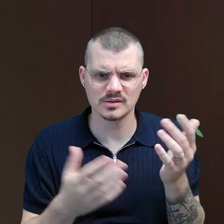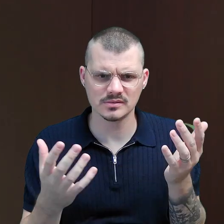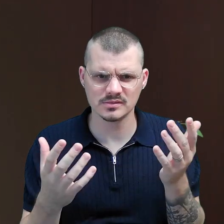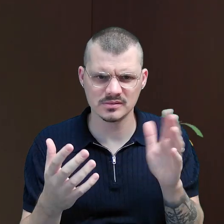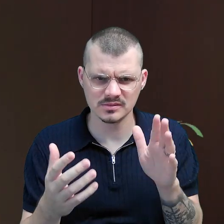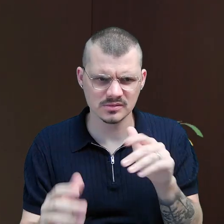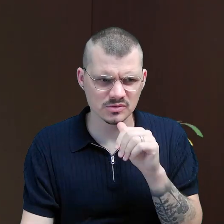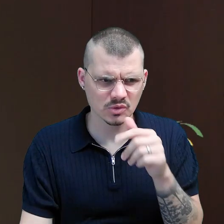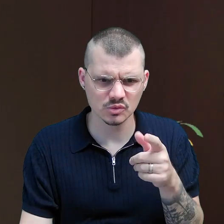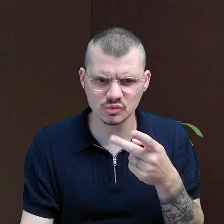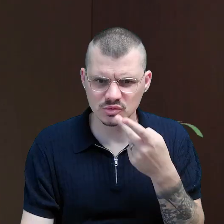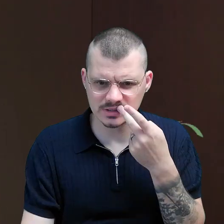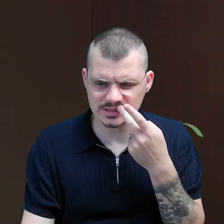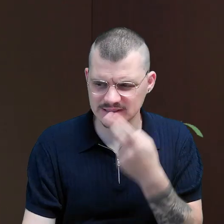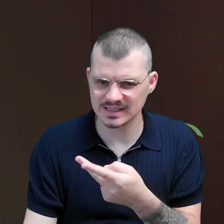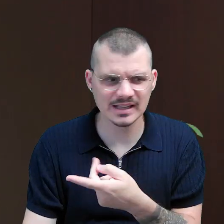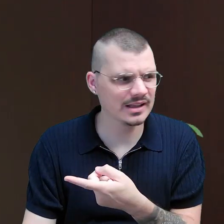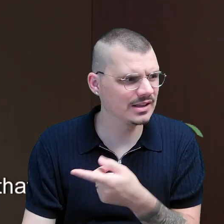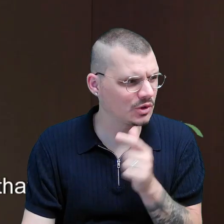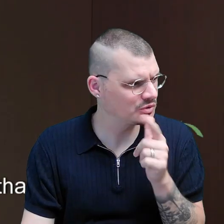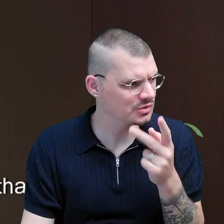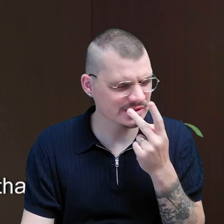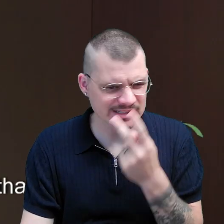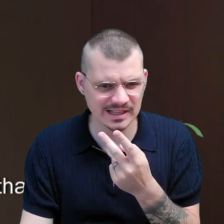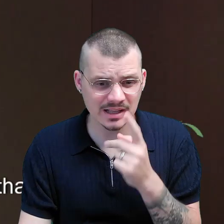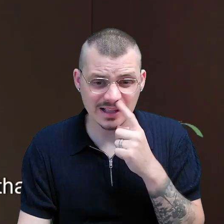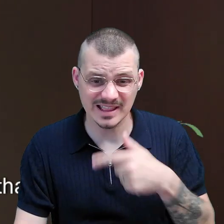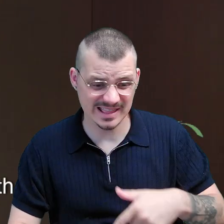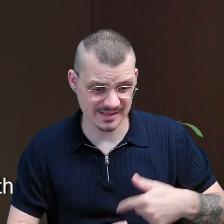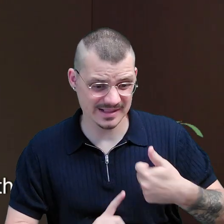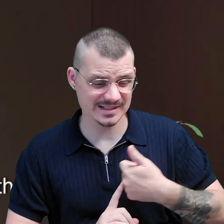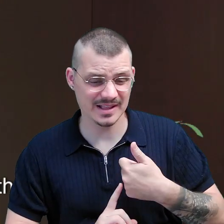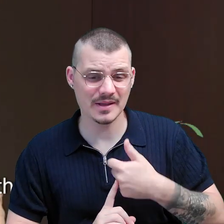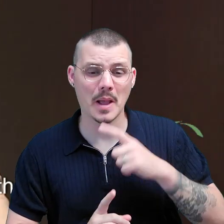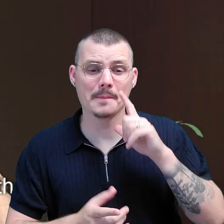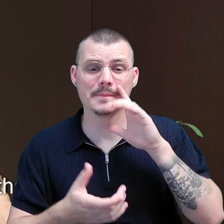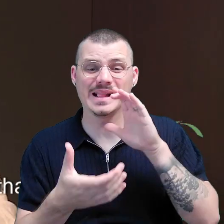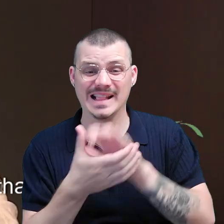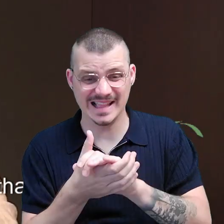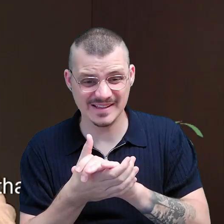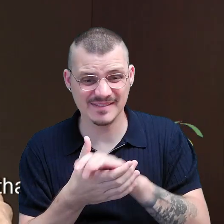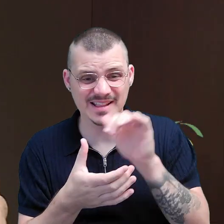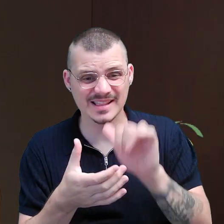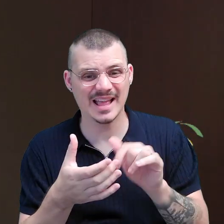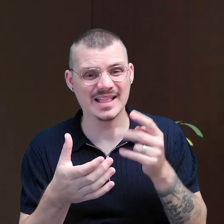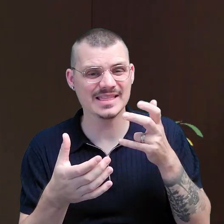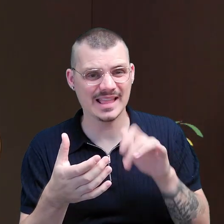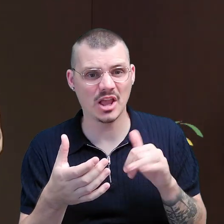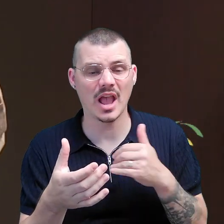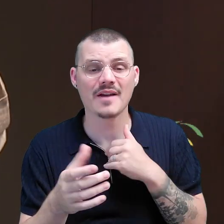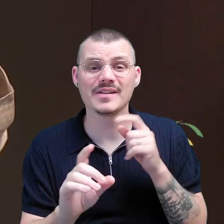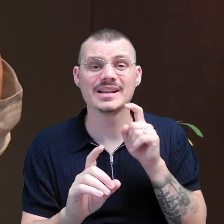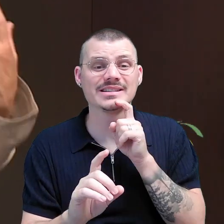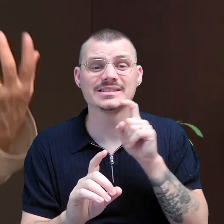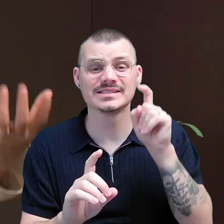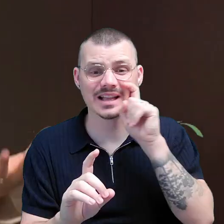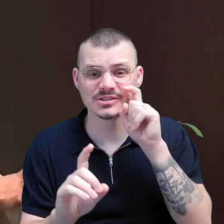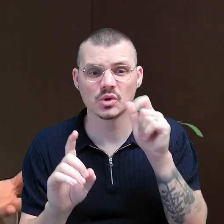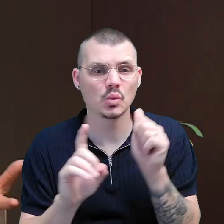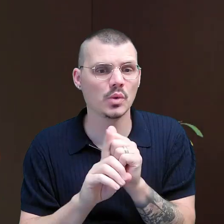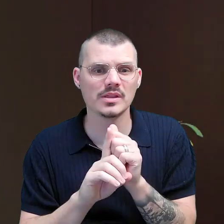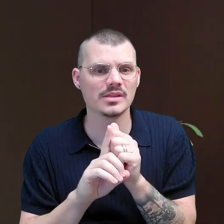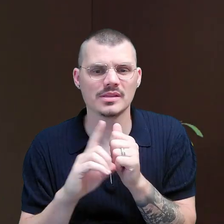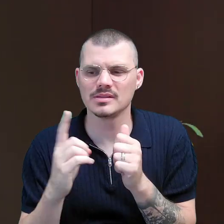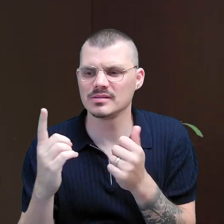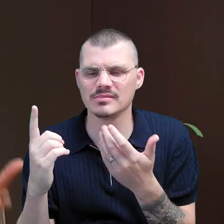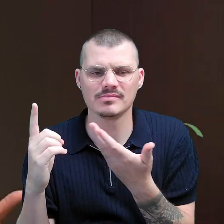like, don't you see? Because they themselves are believing that they are having